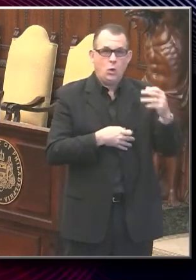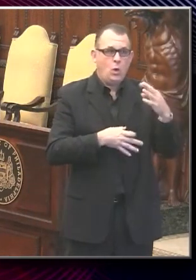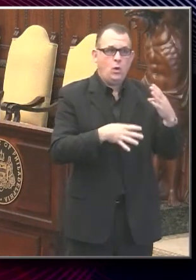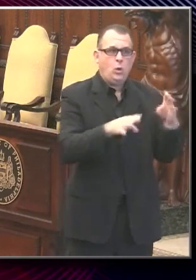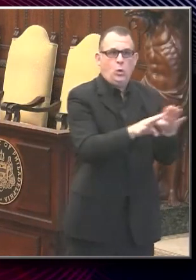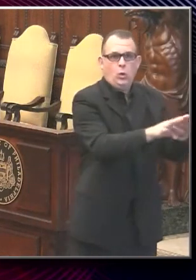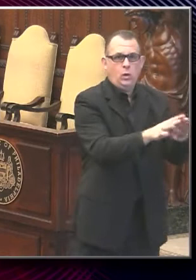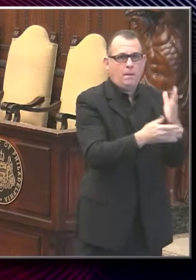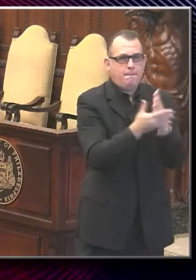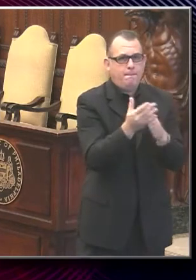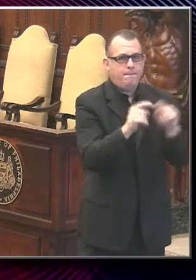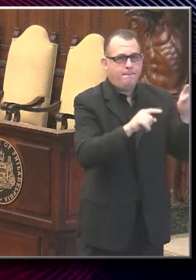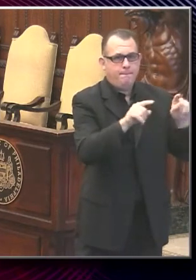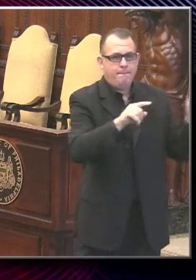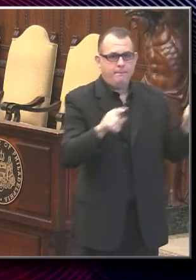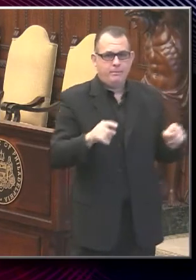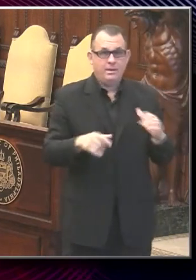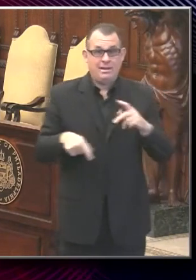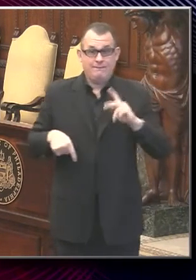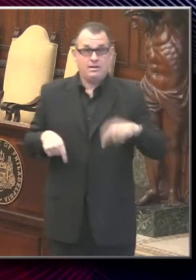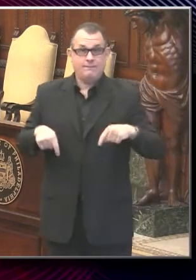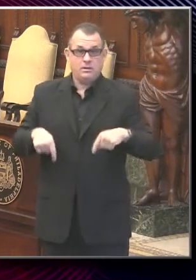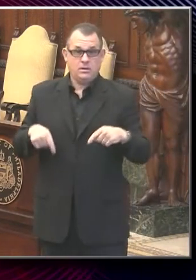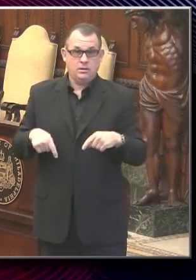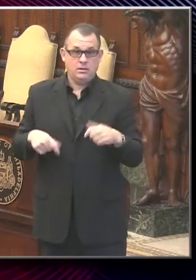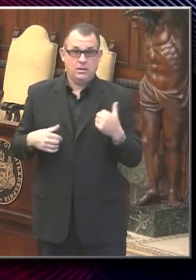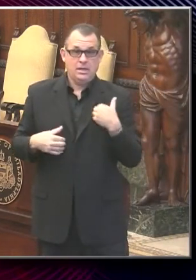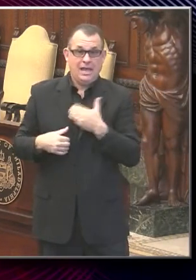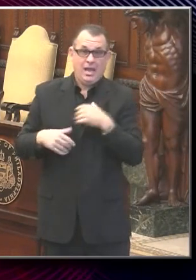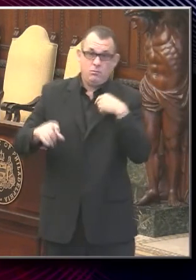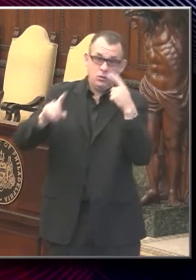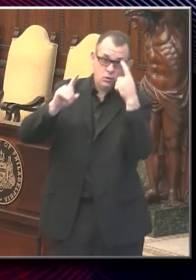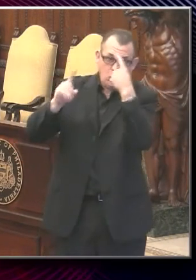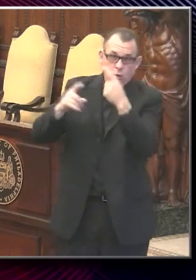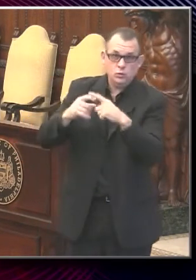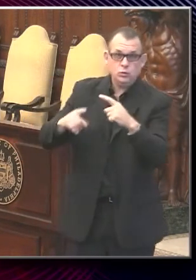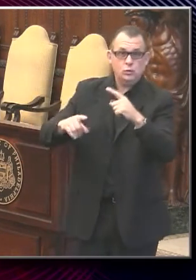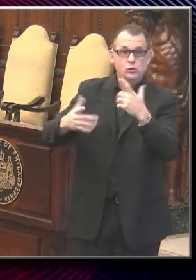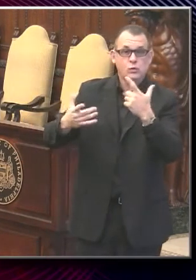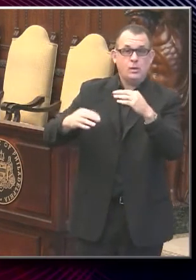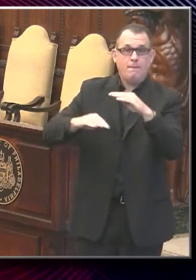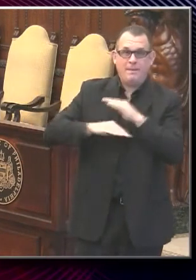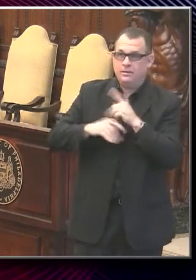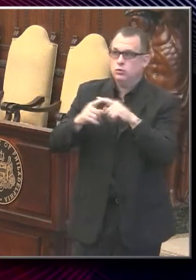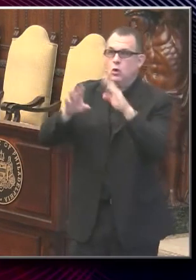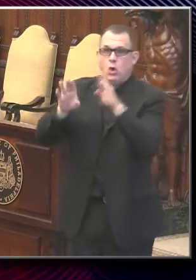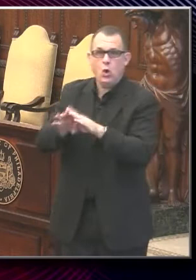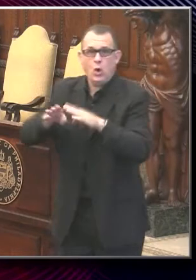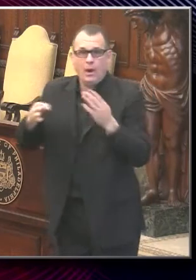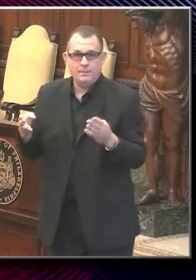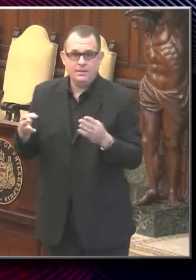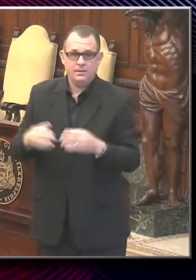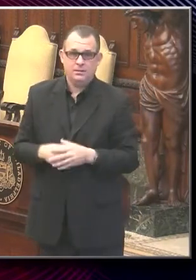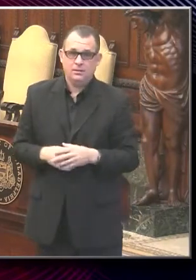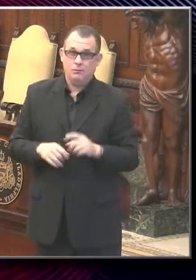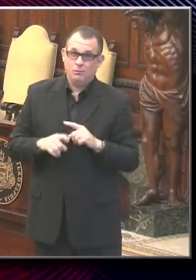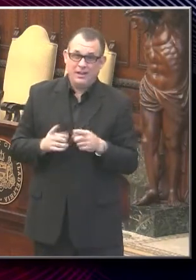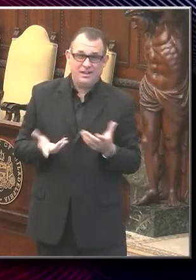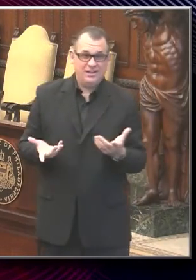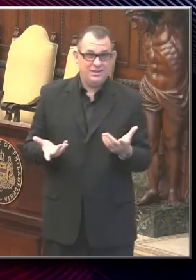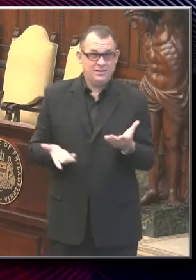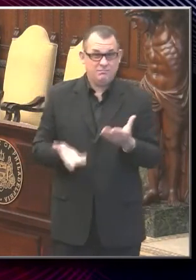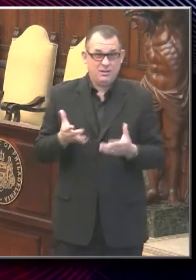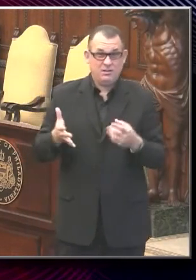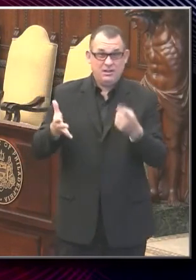out targets for what we would need to meet in order for us to reopen in the green phase. Those targets we may not meet by next